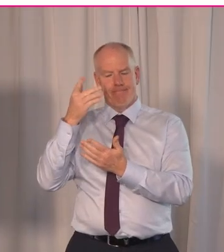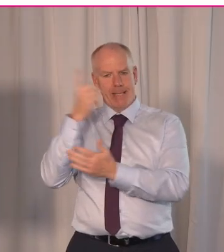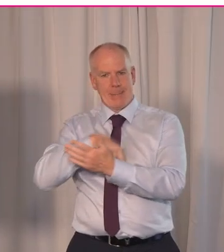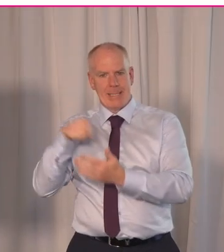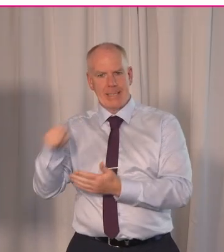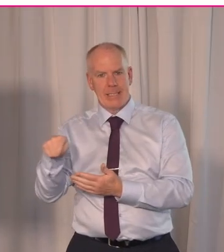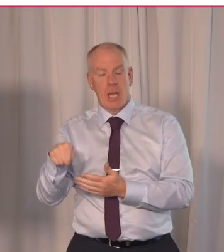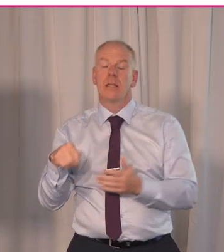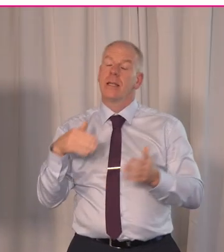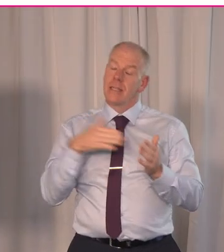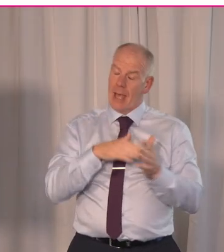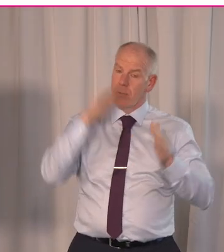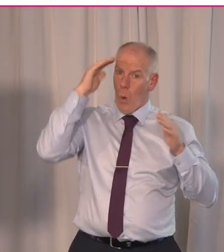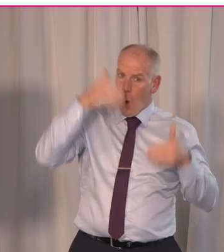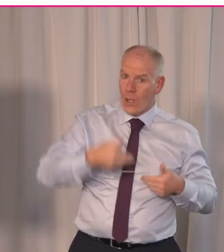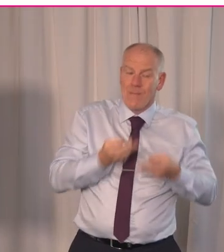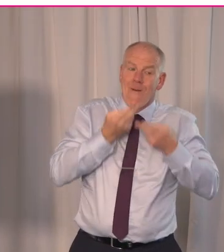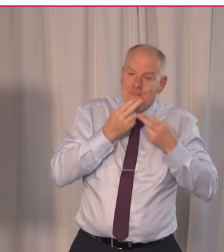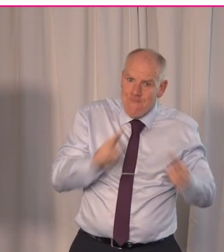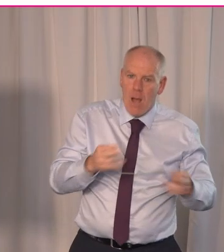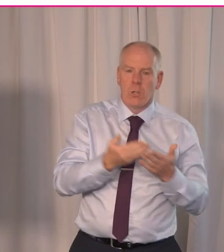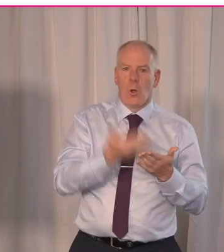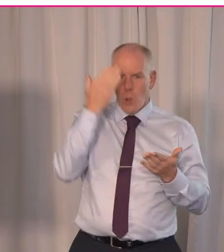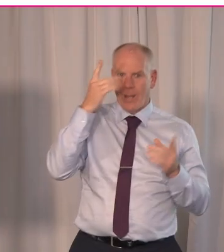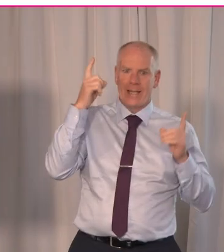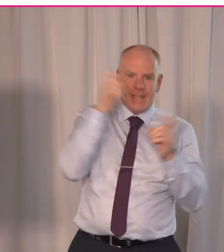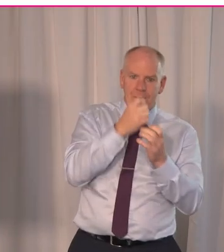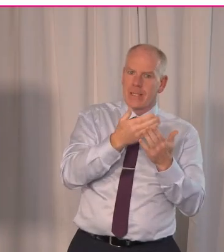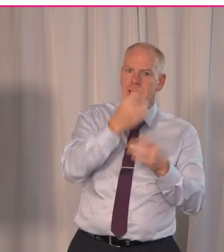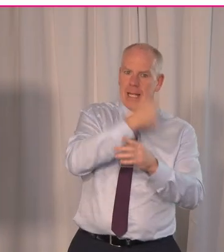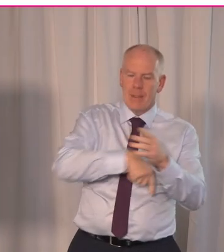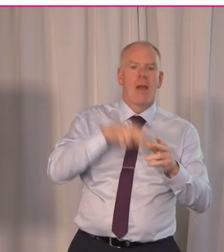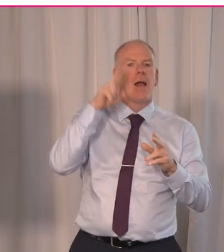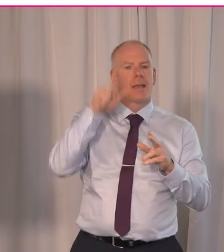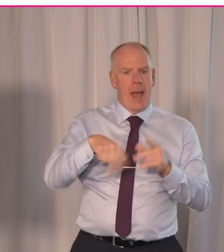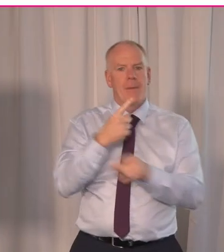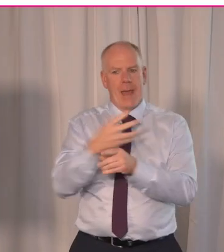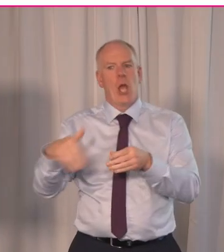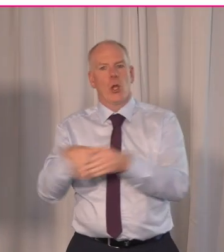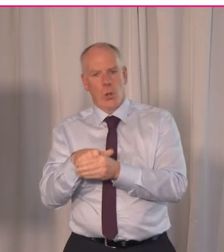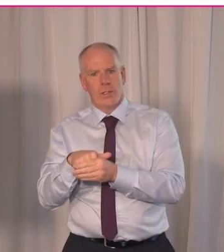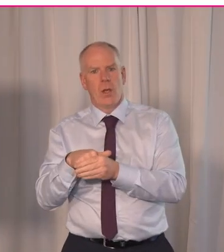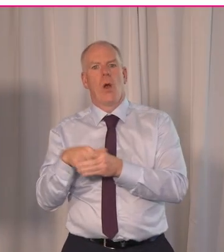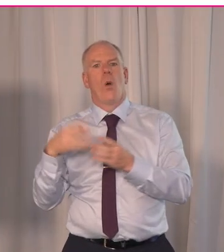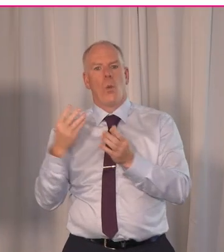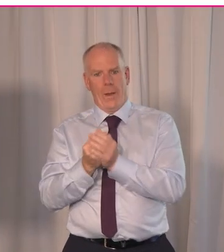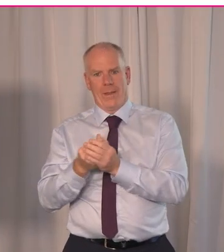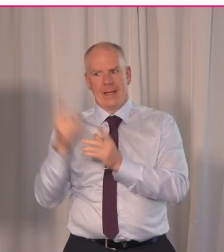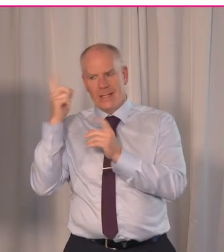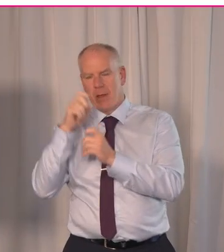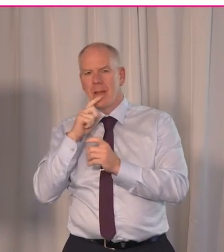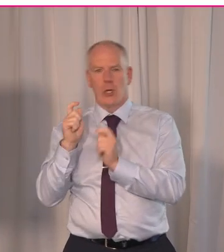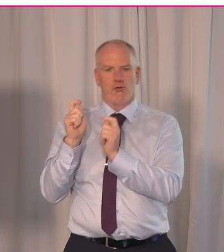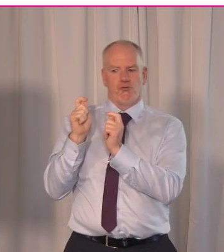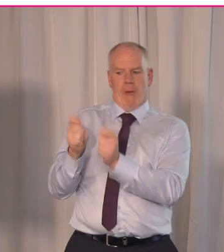whilst autism isn't a learning disability or a learning difficulty, it can co-occur with one, but that the training packages